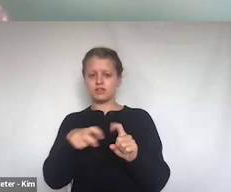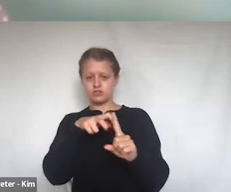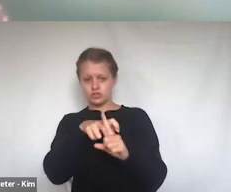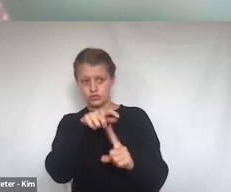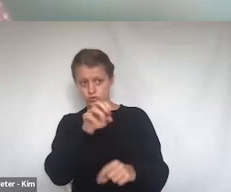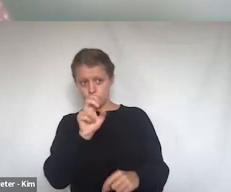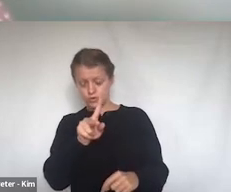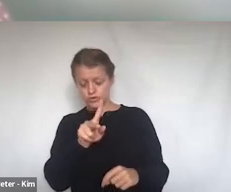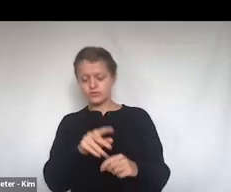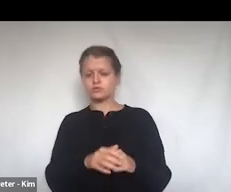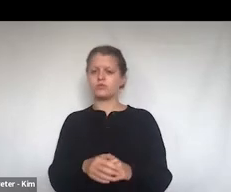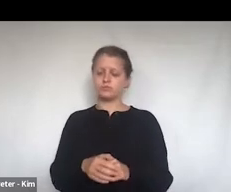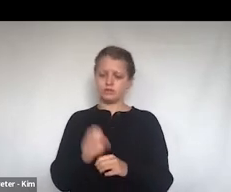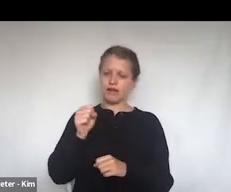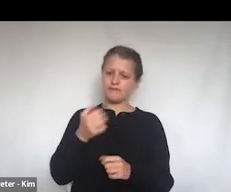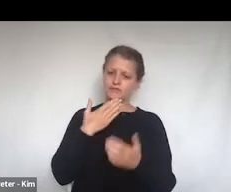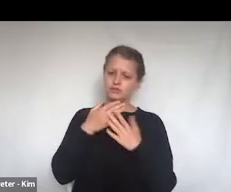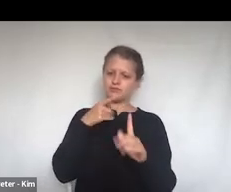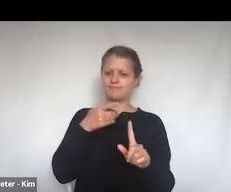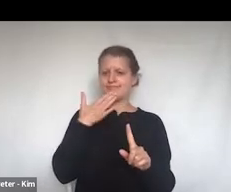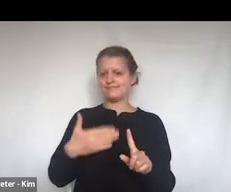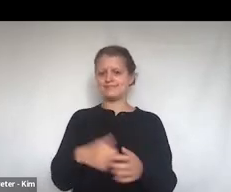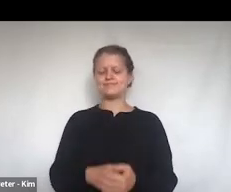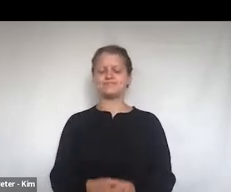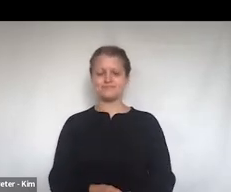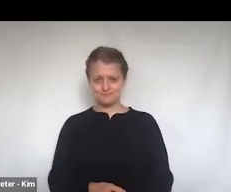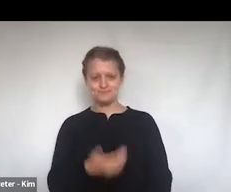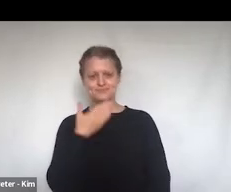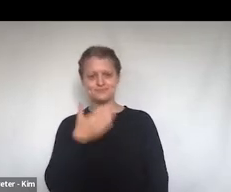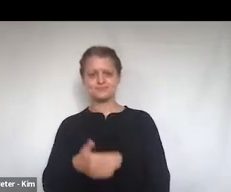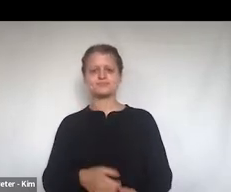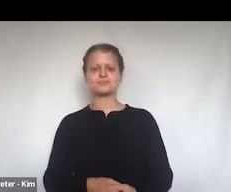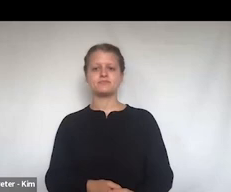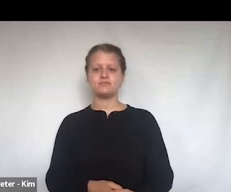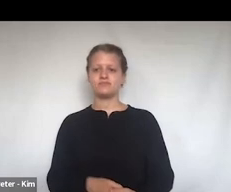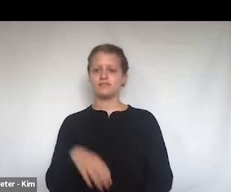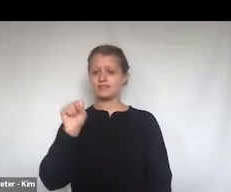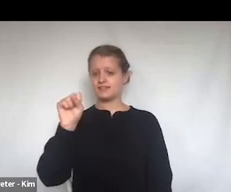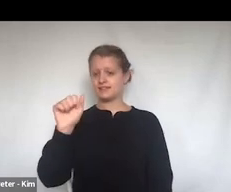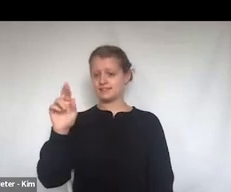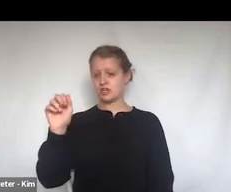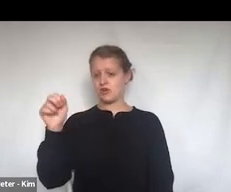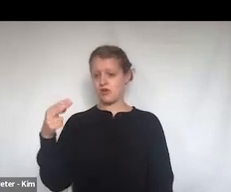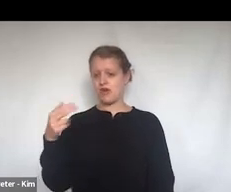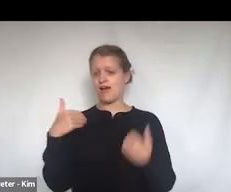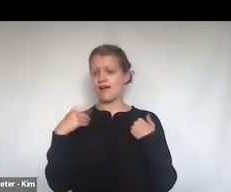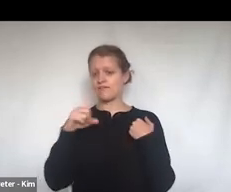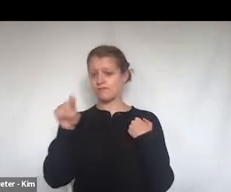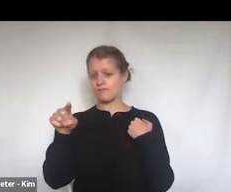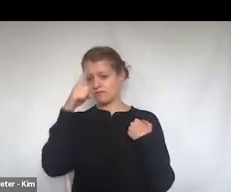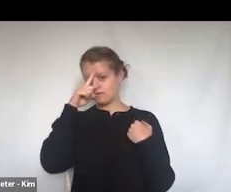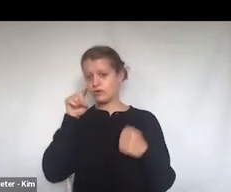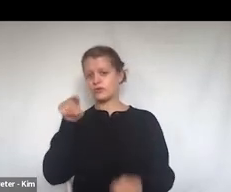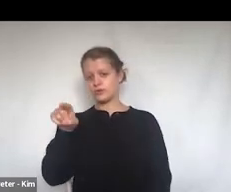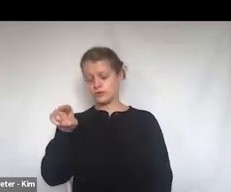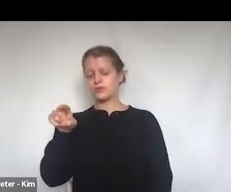it's a good point, Carolyn. Thanks for mentioning that. Thank you. Sarah, I'm going to direct this question to you. And this